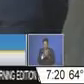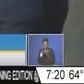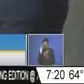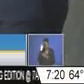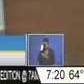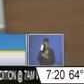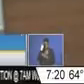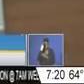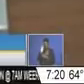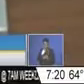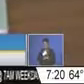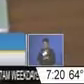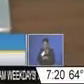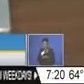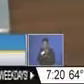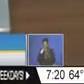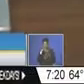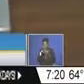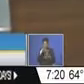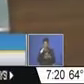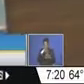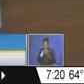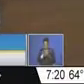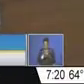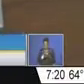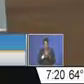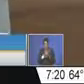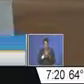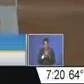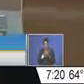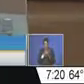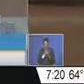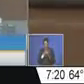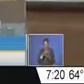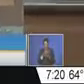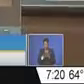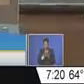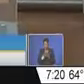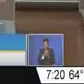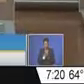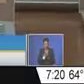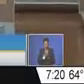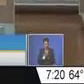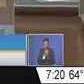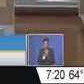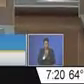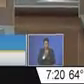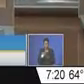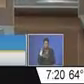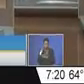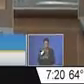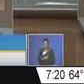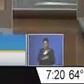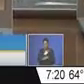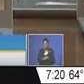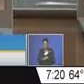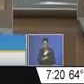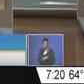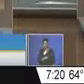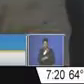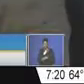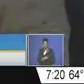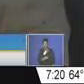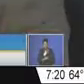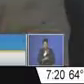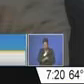those students who are enrolled in the Technical Cadet Corps program. Mr. Morris has been behind me for quite a number of years now to